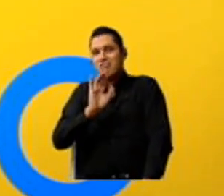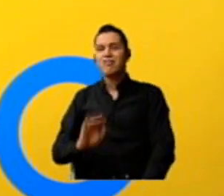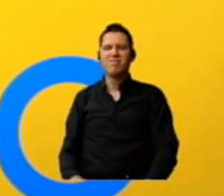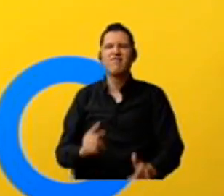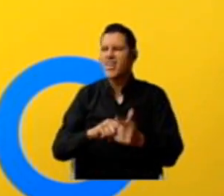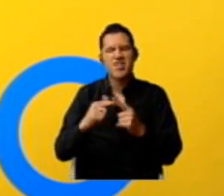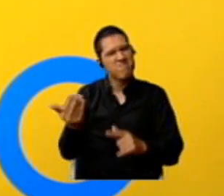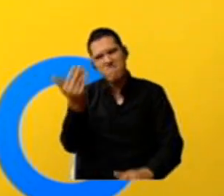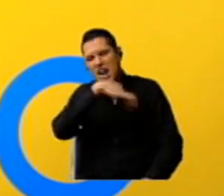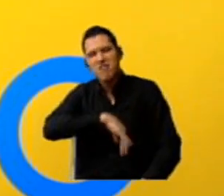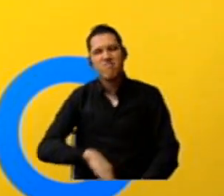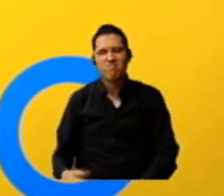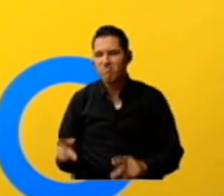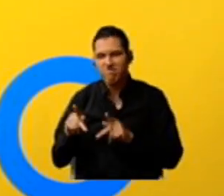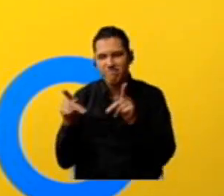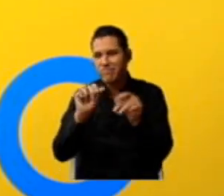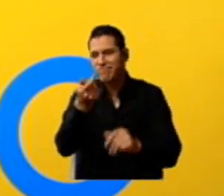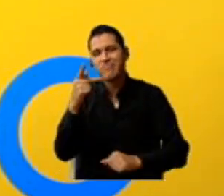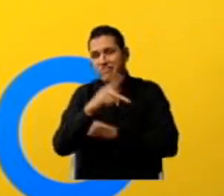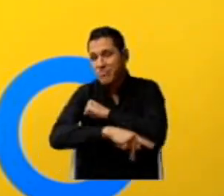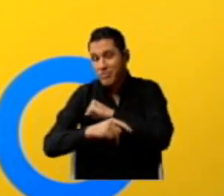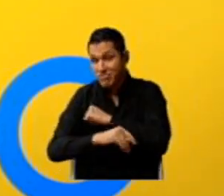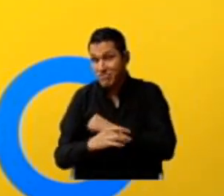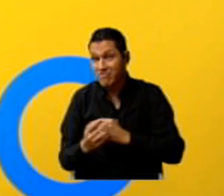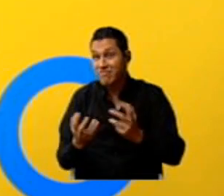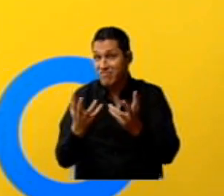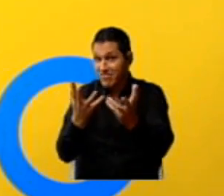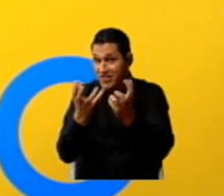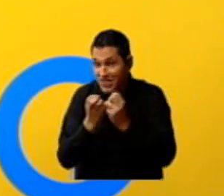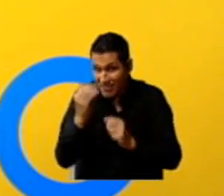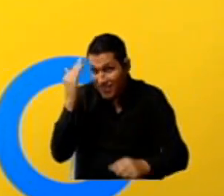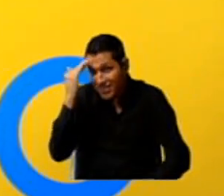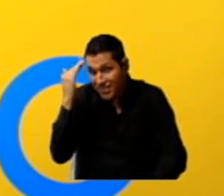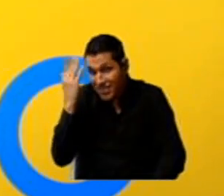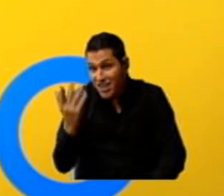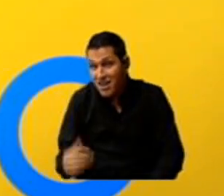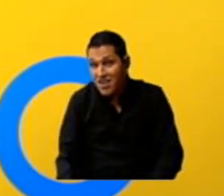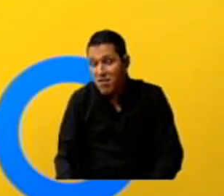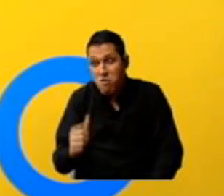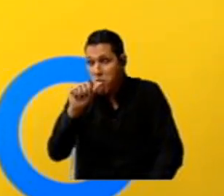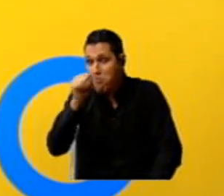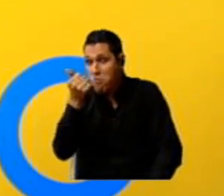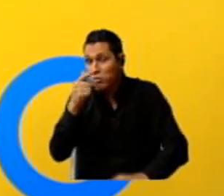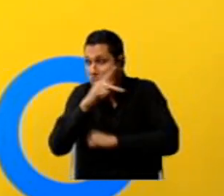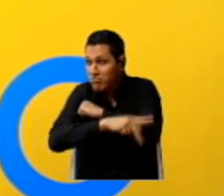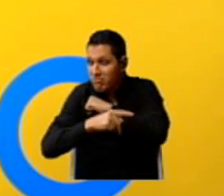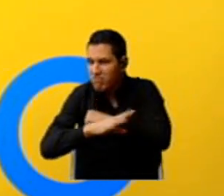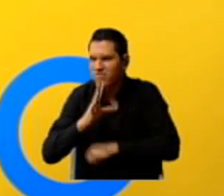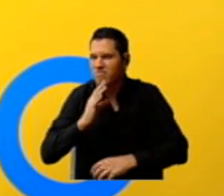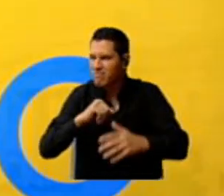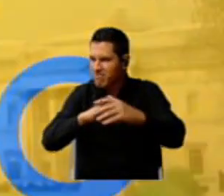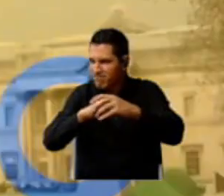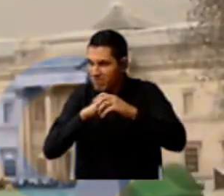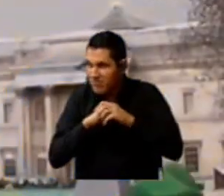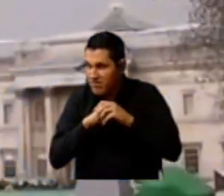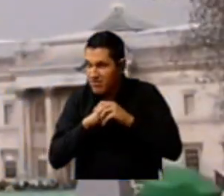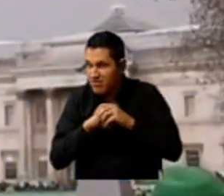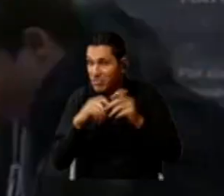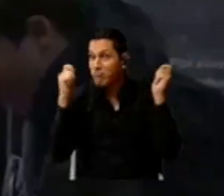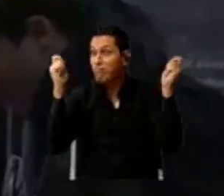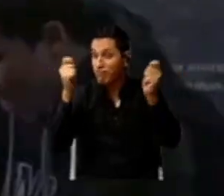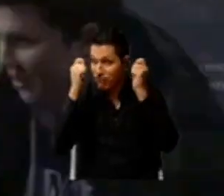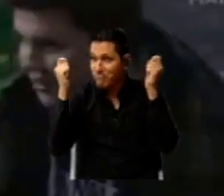keep traveling around the world. Do you want to know another English-speaking country, their holidays and